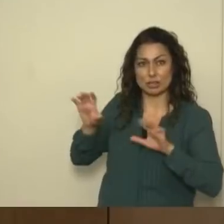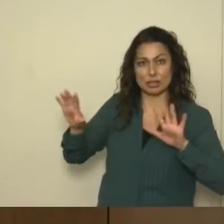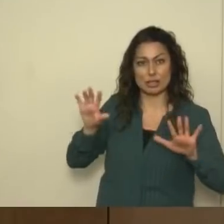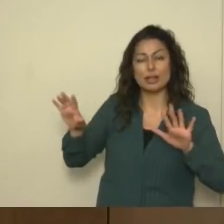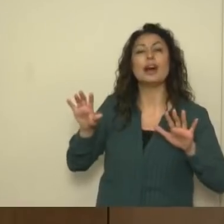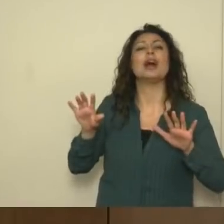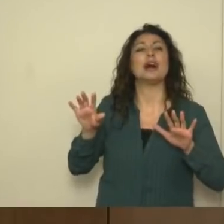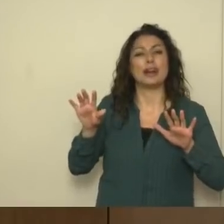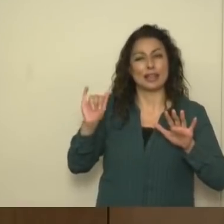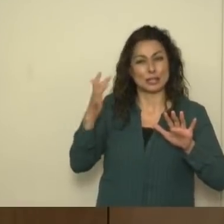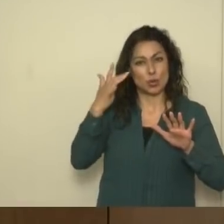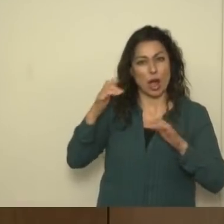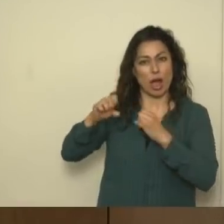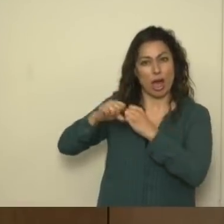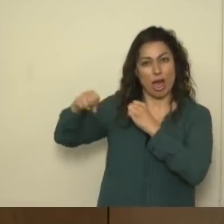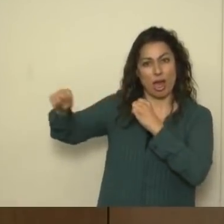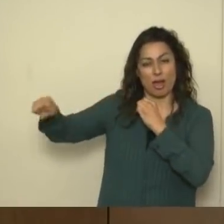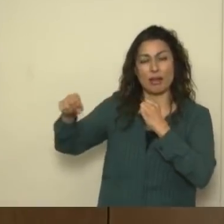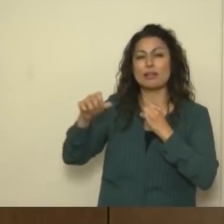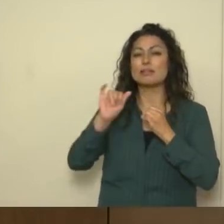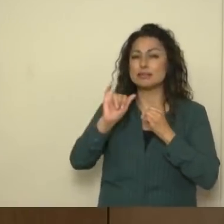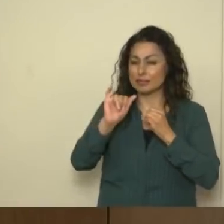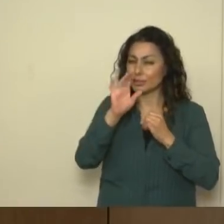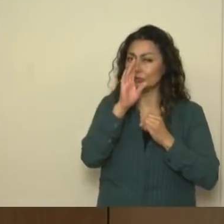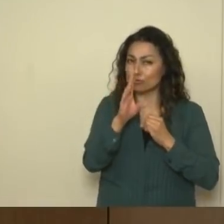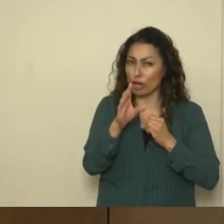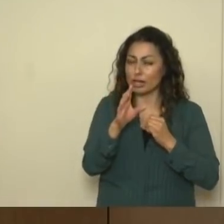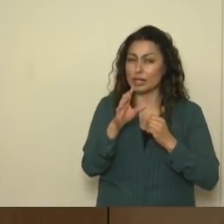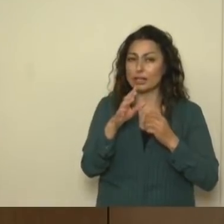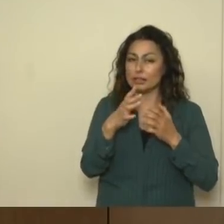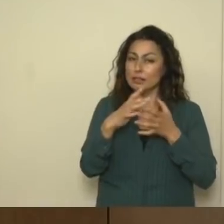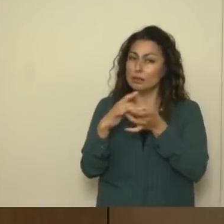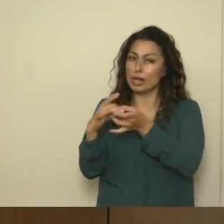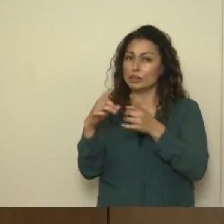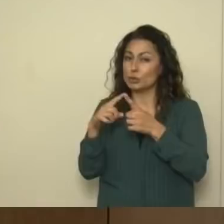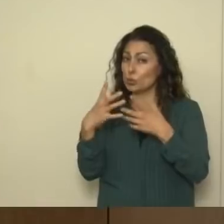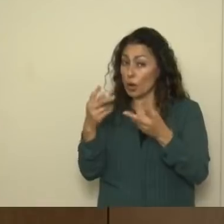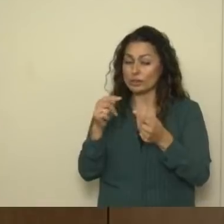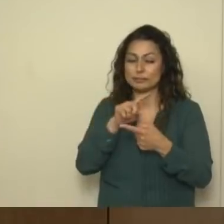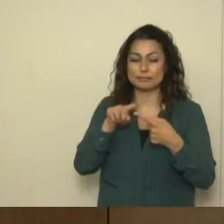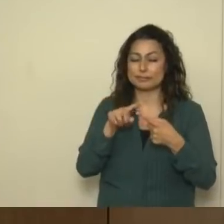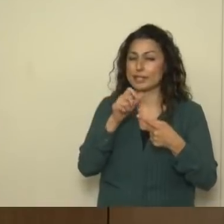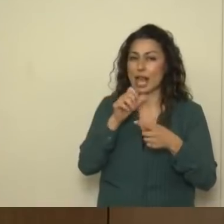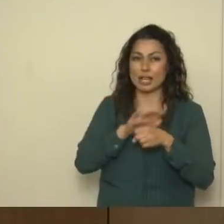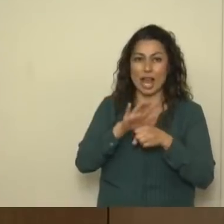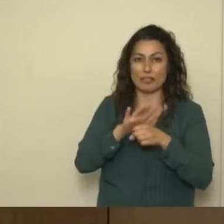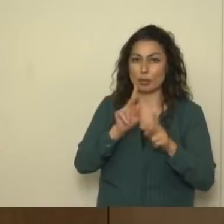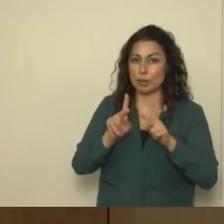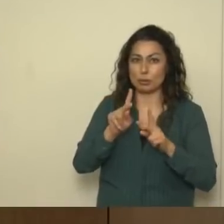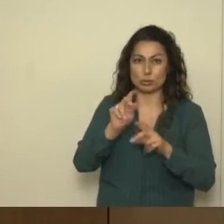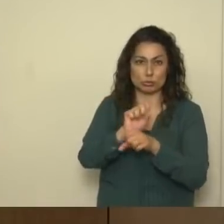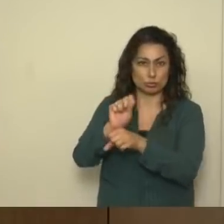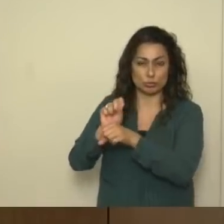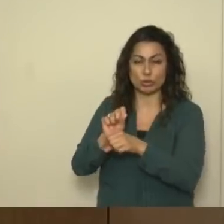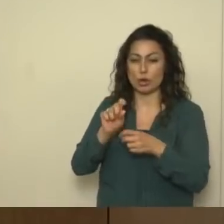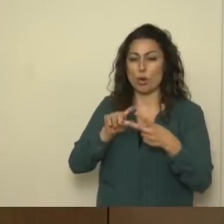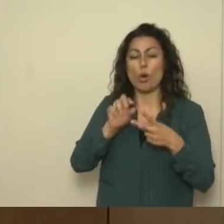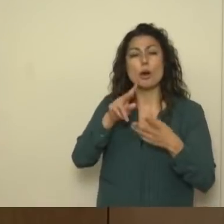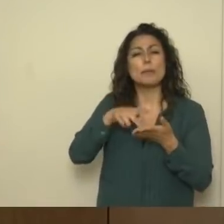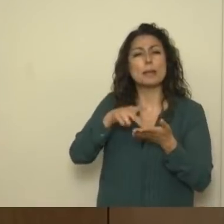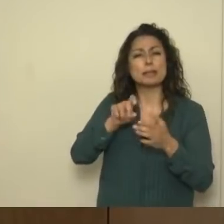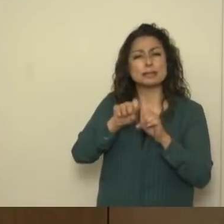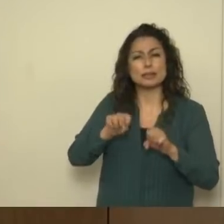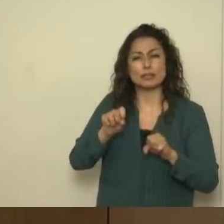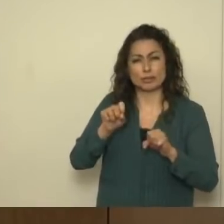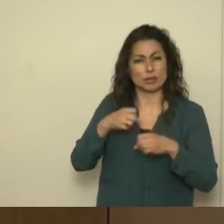And yes, I think that's directly related to having enough personnel, to having a payment system that makes sense for